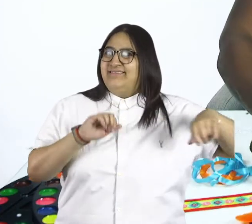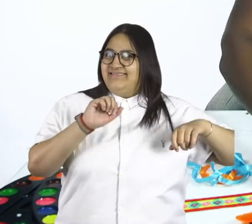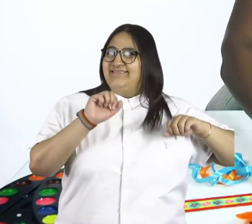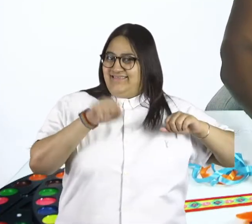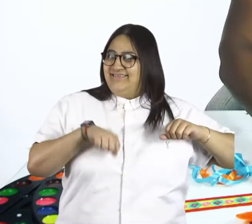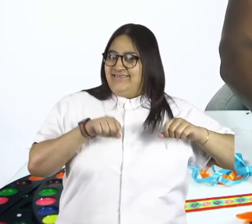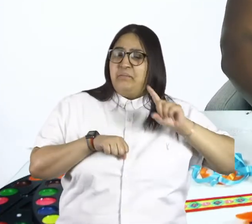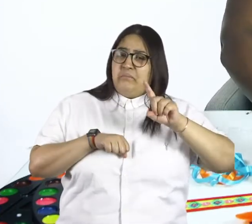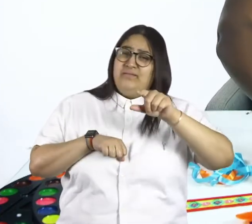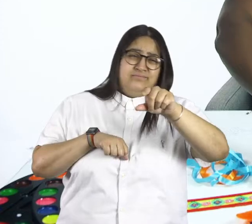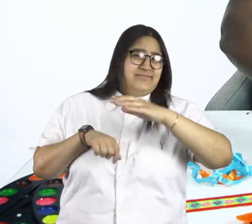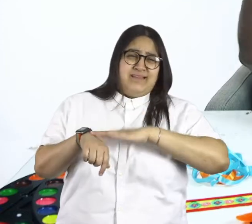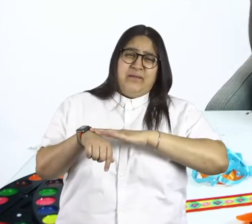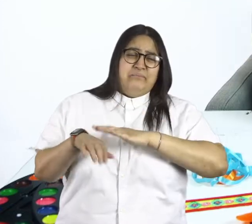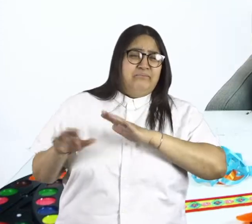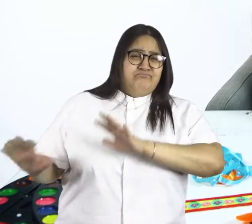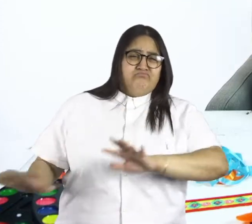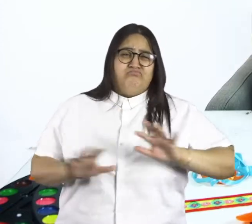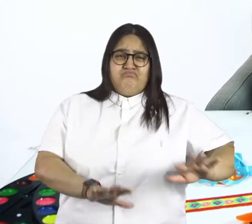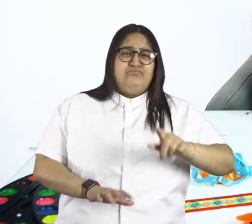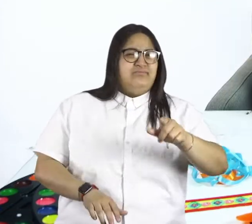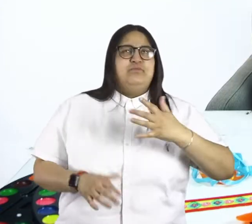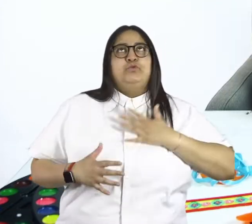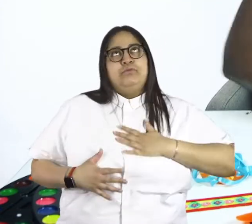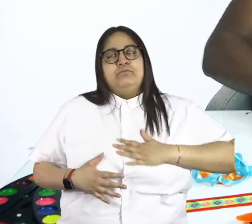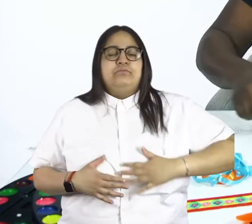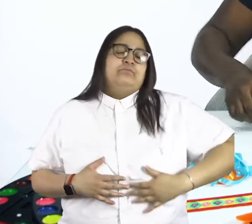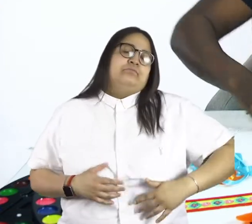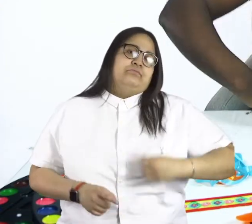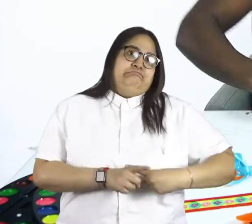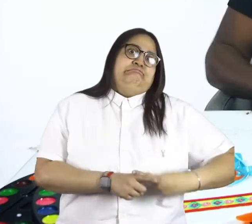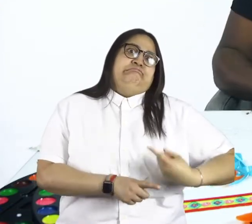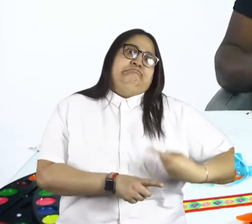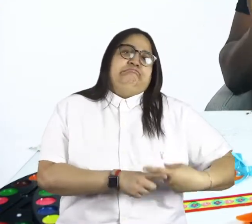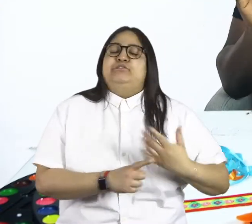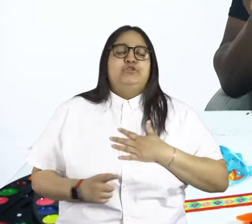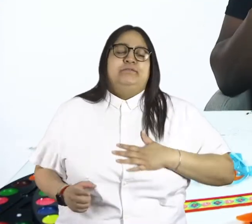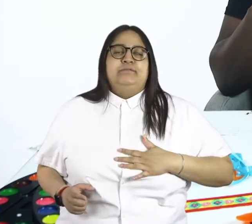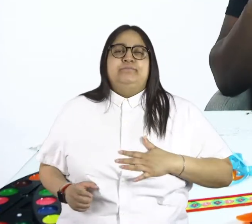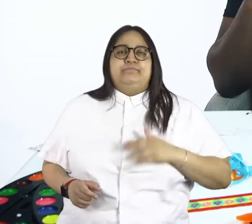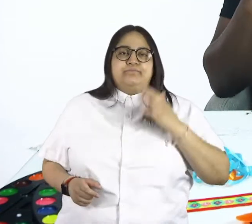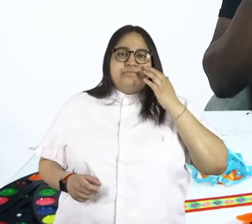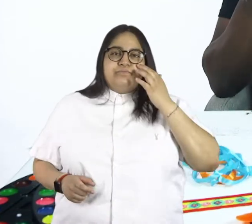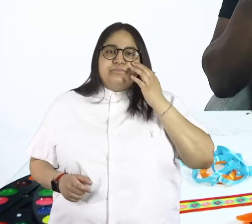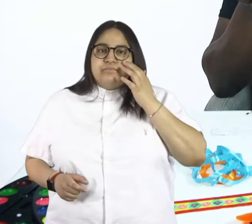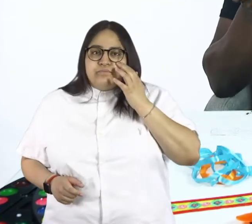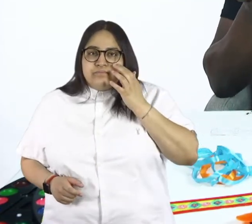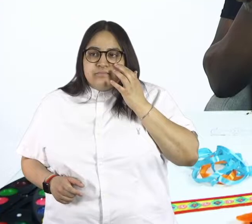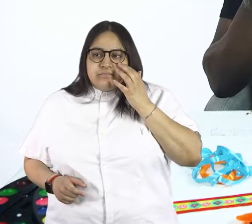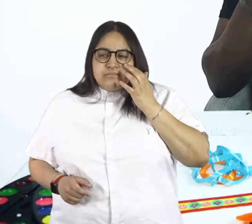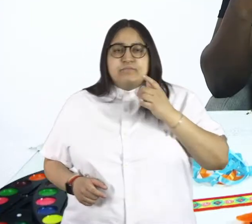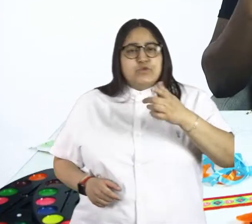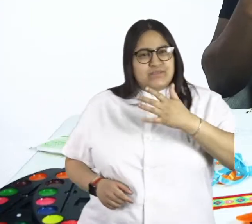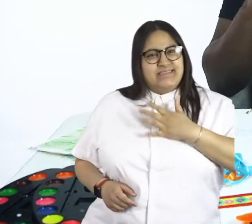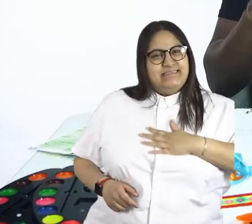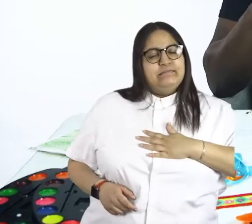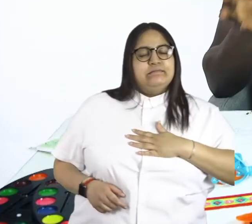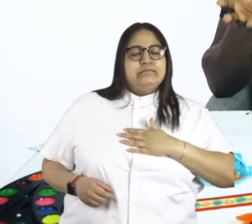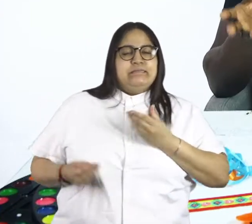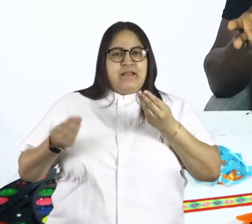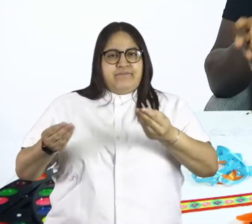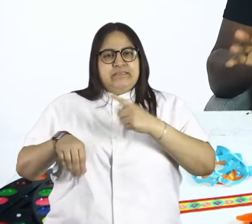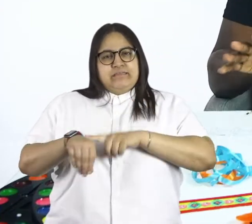don't rush. There is no rush. Leave enough time to get this done to the best of your ability as well, because you